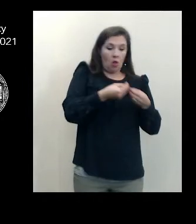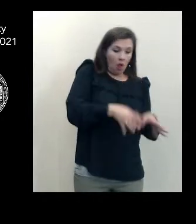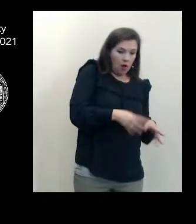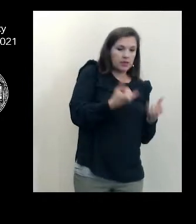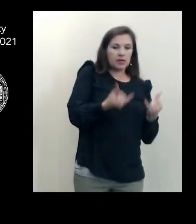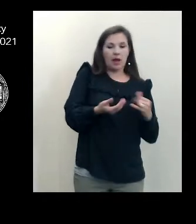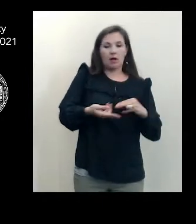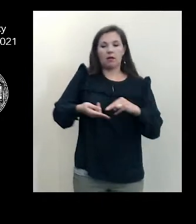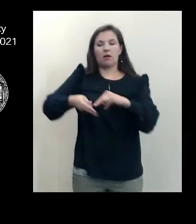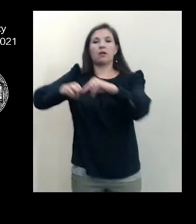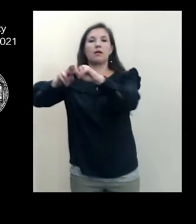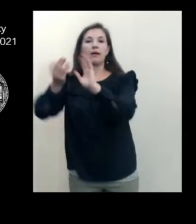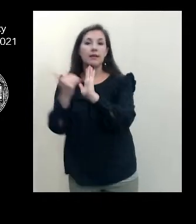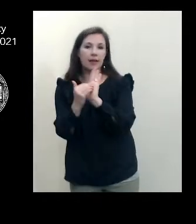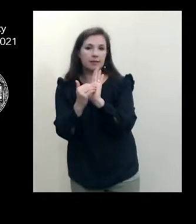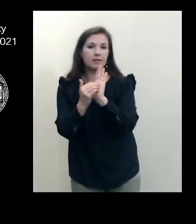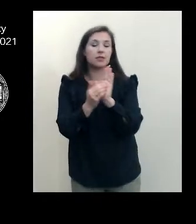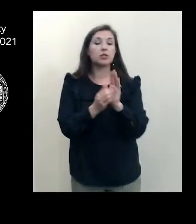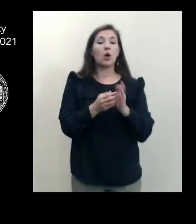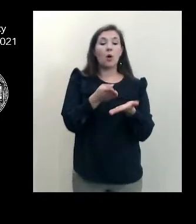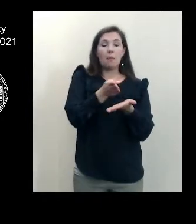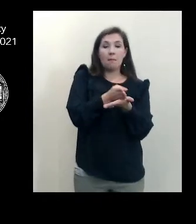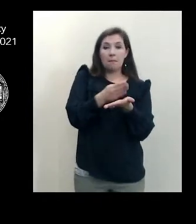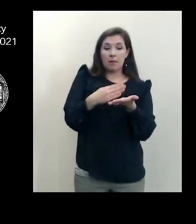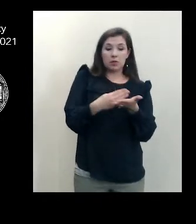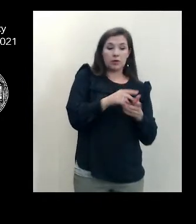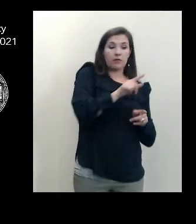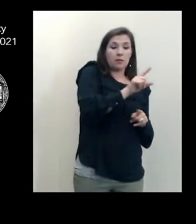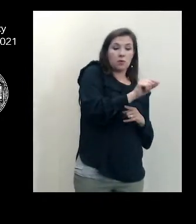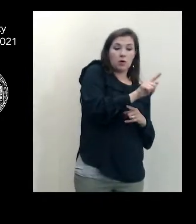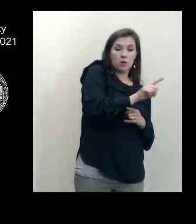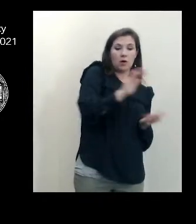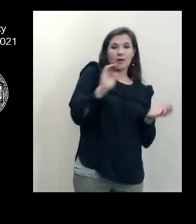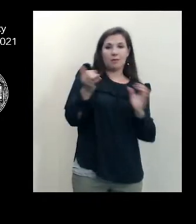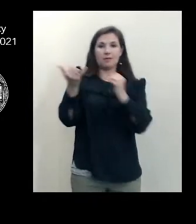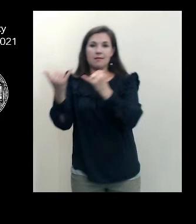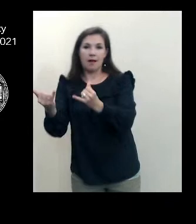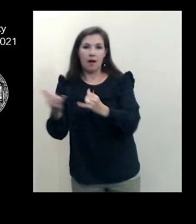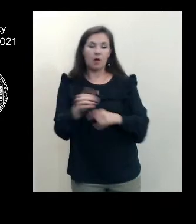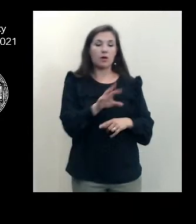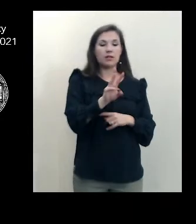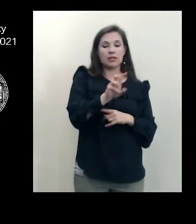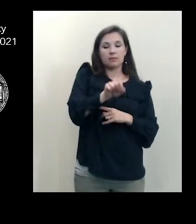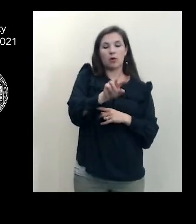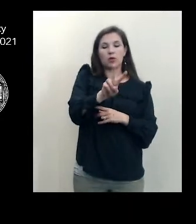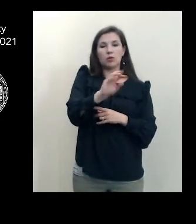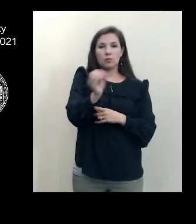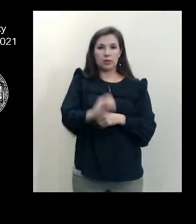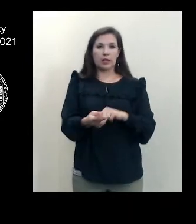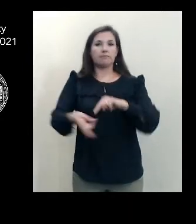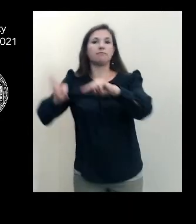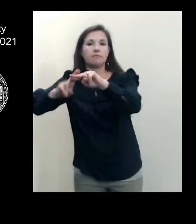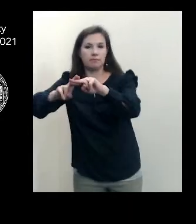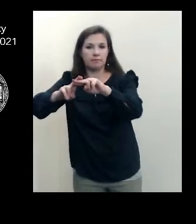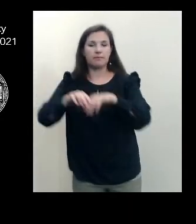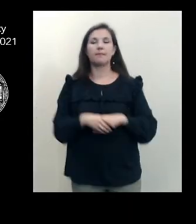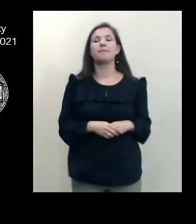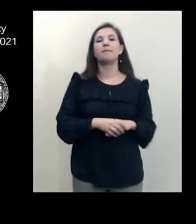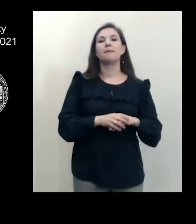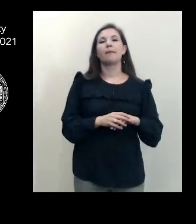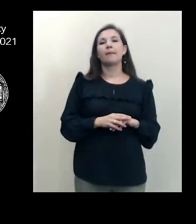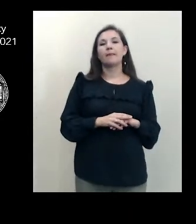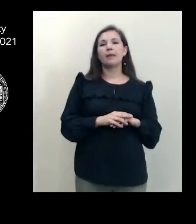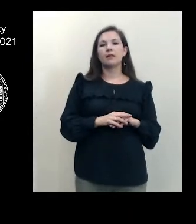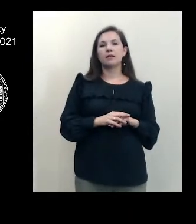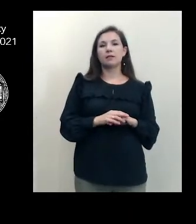seeing is growth in the budget from the amended 2021 budget of 6.2%. We're kind of on track back where we